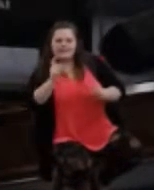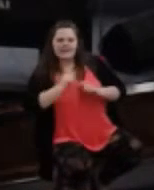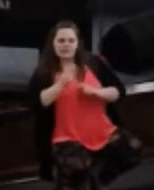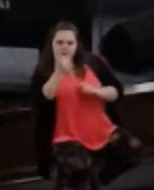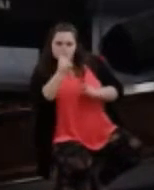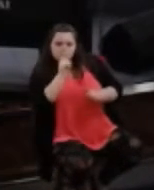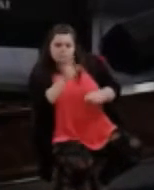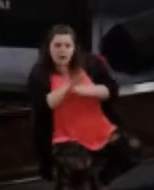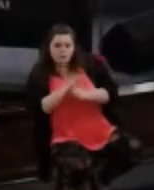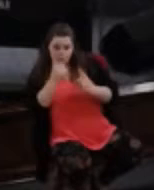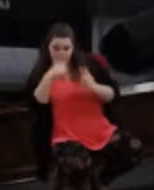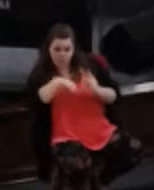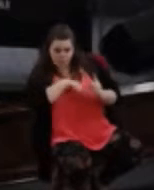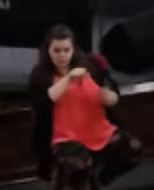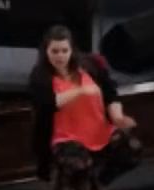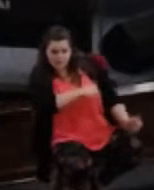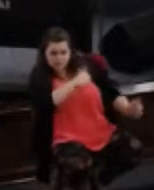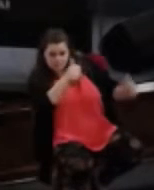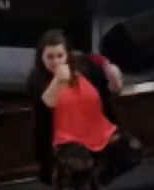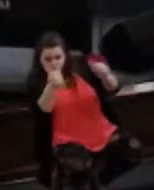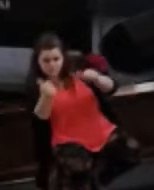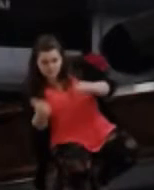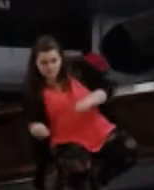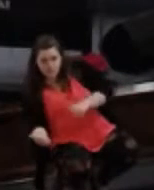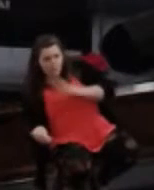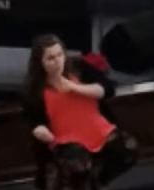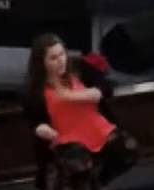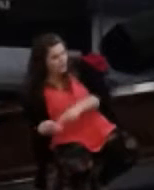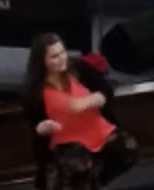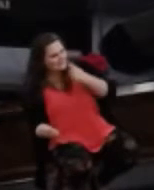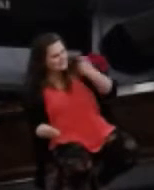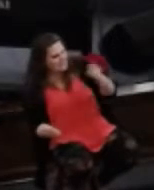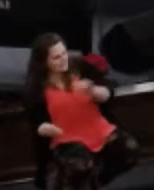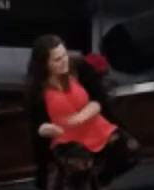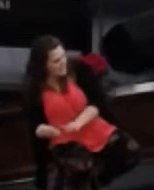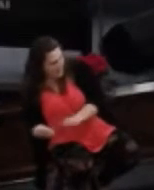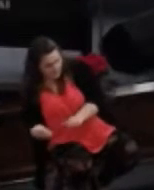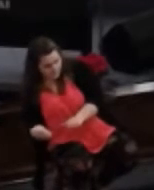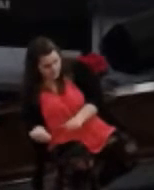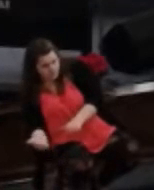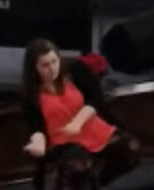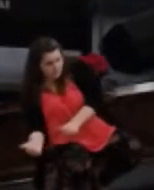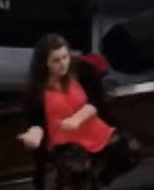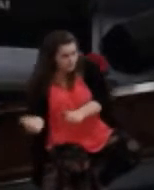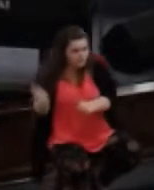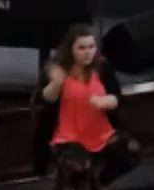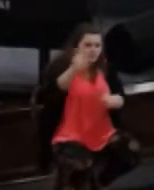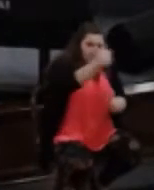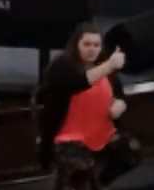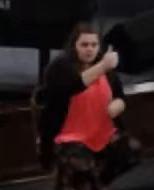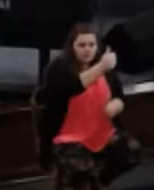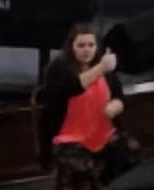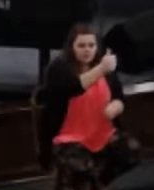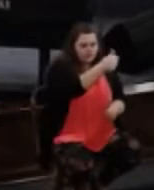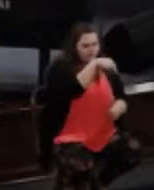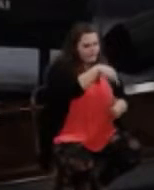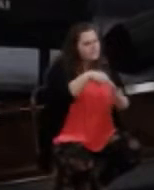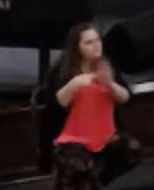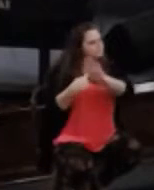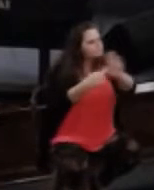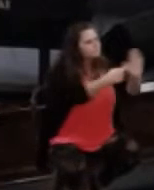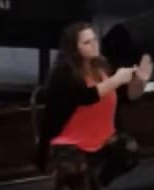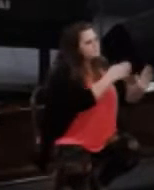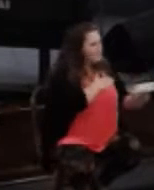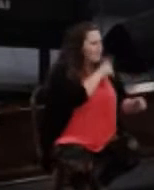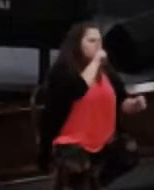we go down into the water, our sins remain there. And two, when we rise up out of the water, it reflects the promise that when Jesus returns